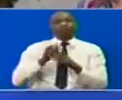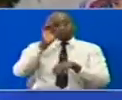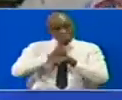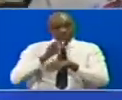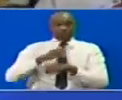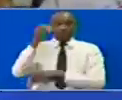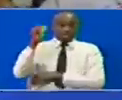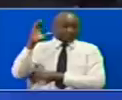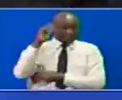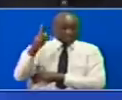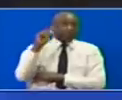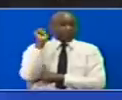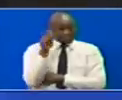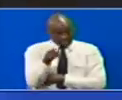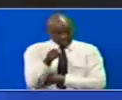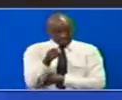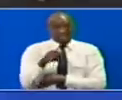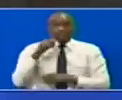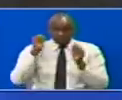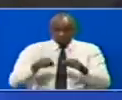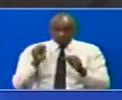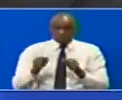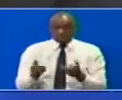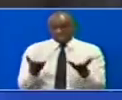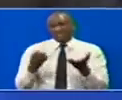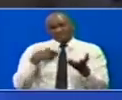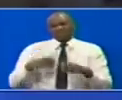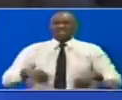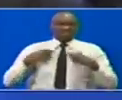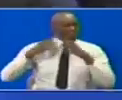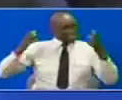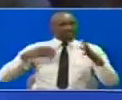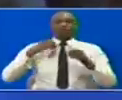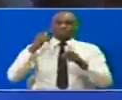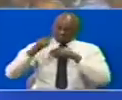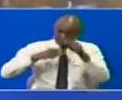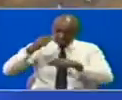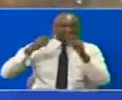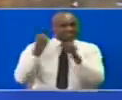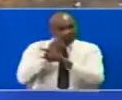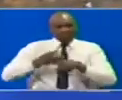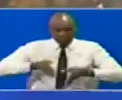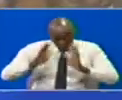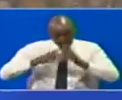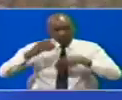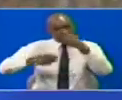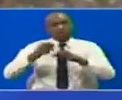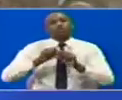the Anglican Church of Kenya that would outlive them for many generations on end.